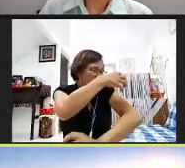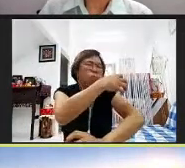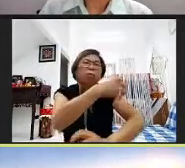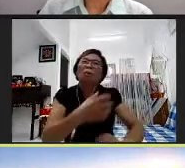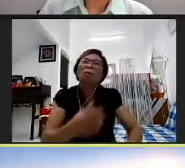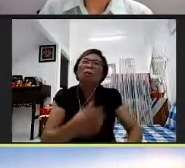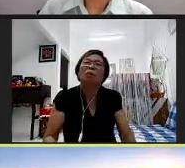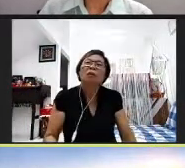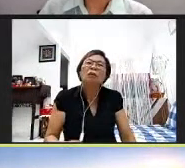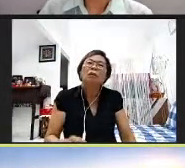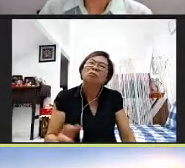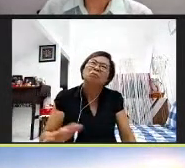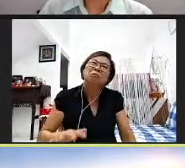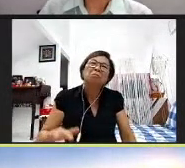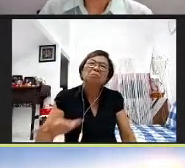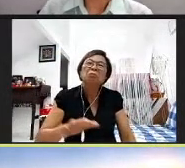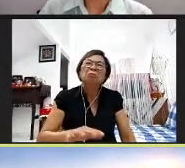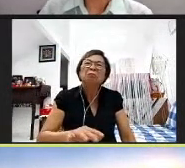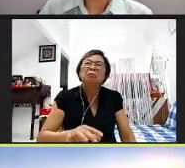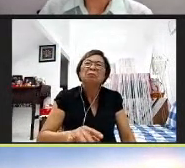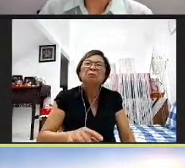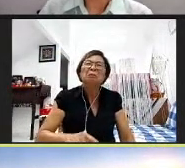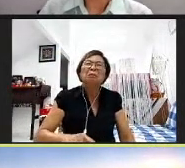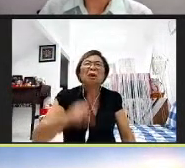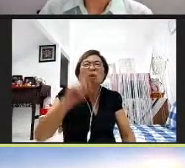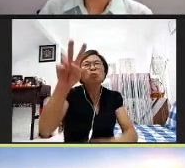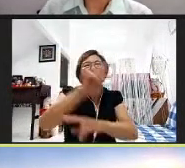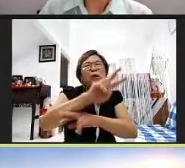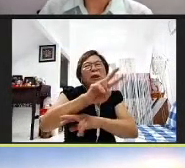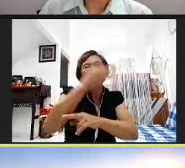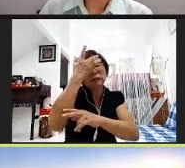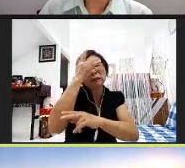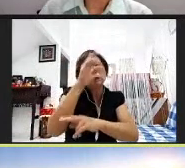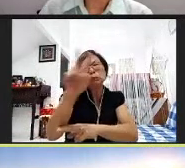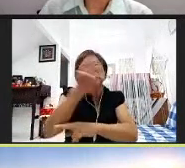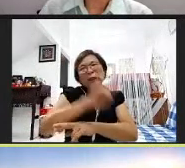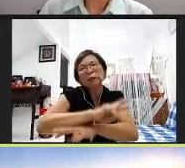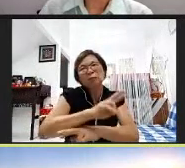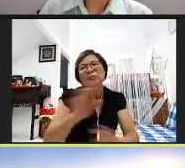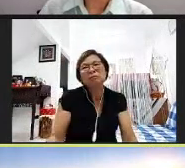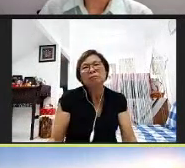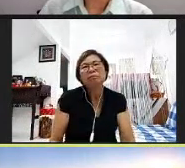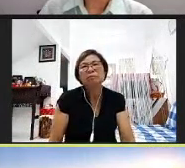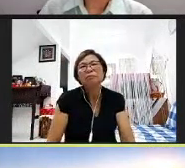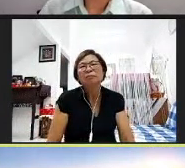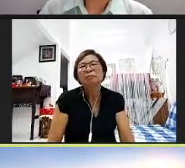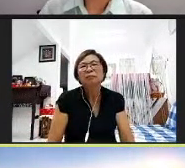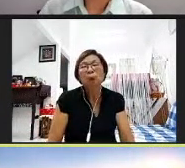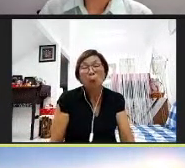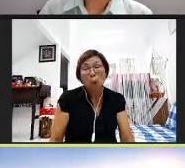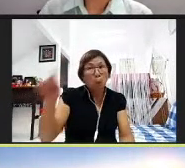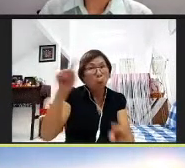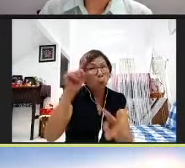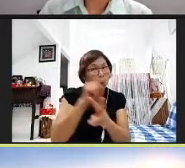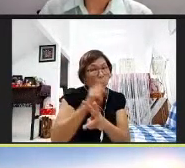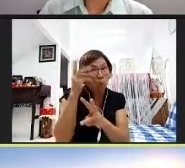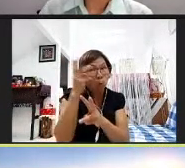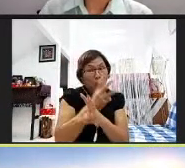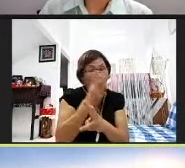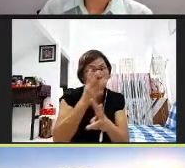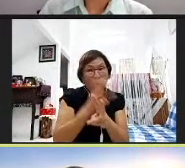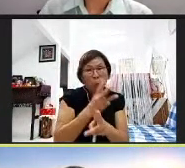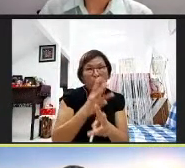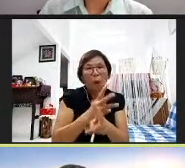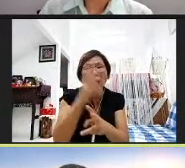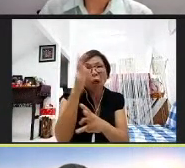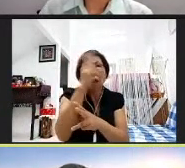lasts only for mild suffering for 2 days. If anything severe happened to you, then government